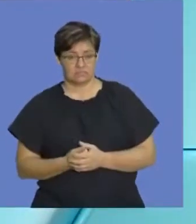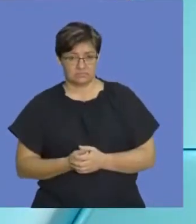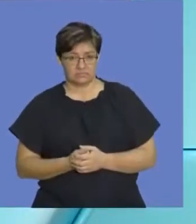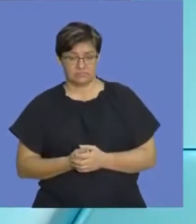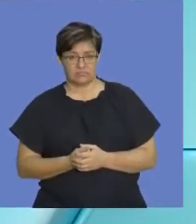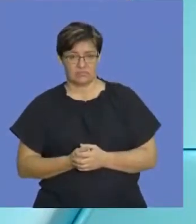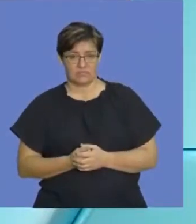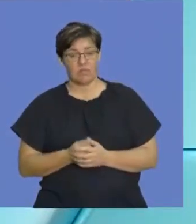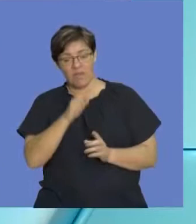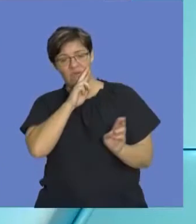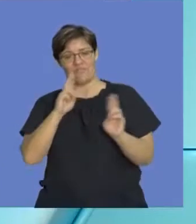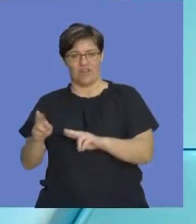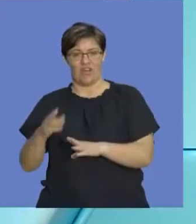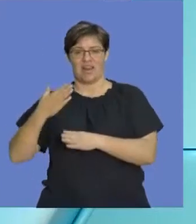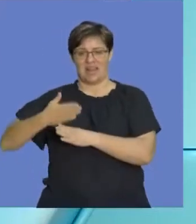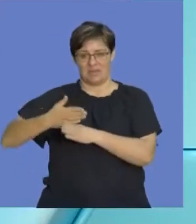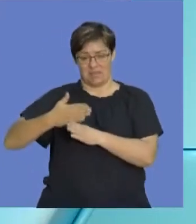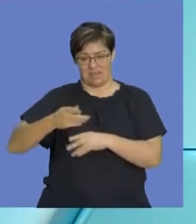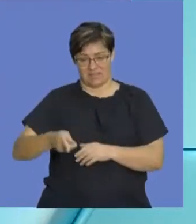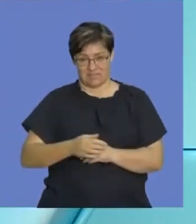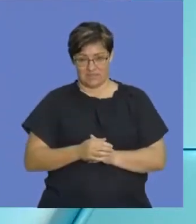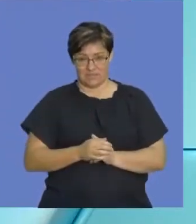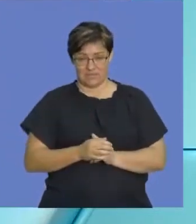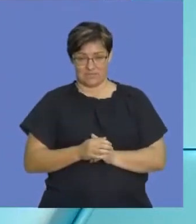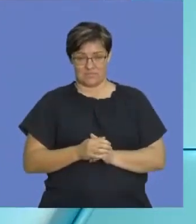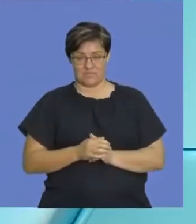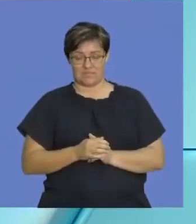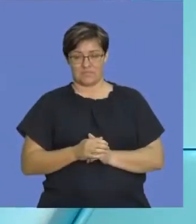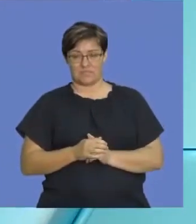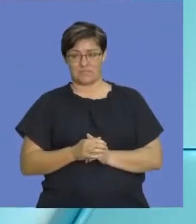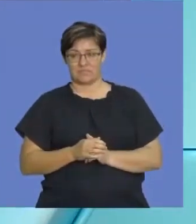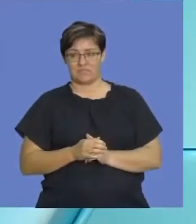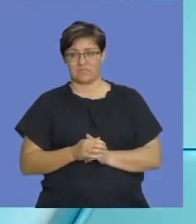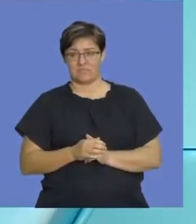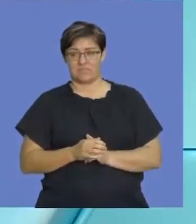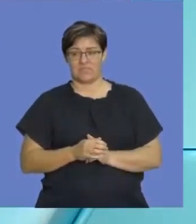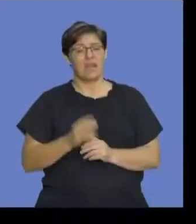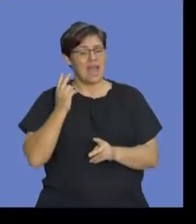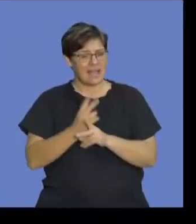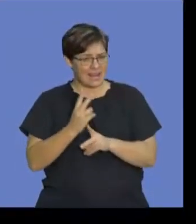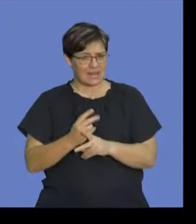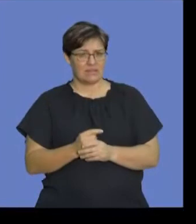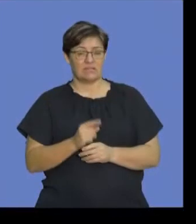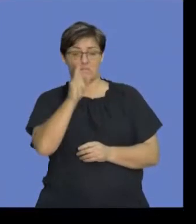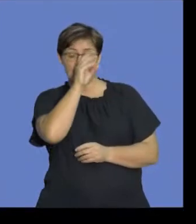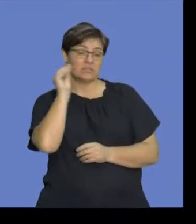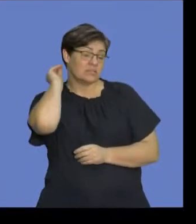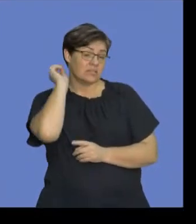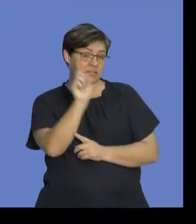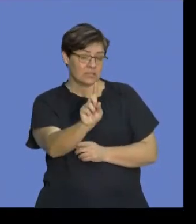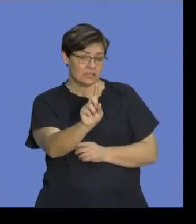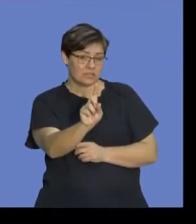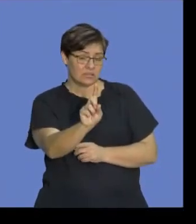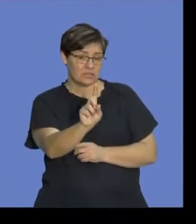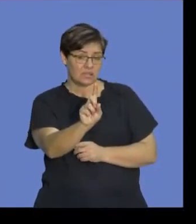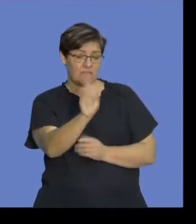particular product. That's what we refer to as our labor component. Okay, now here again, notice